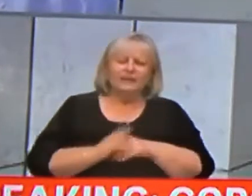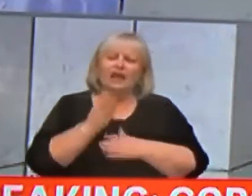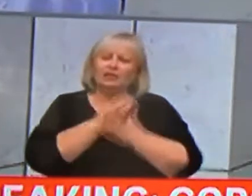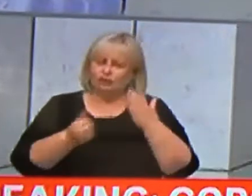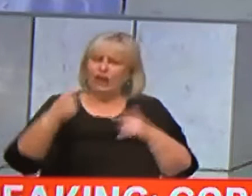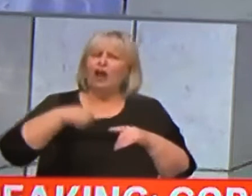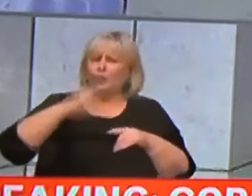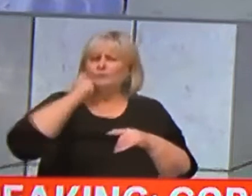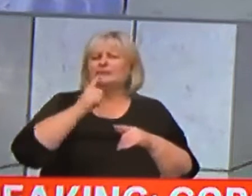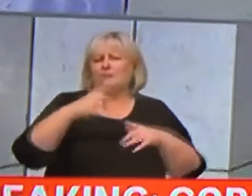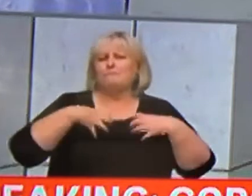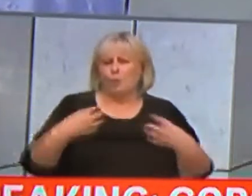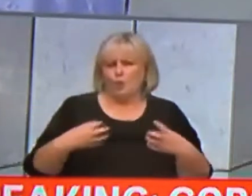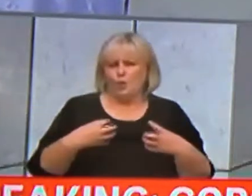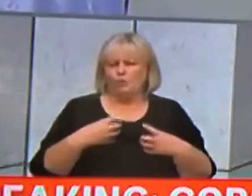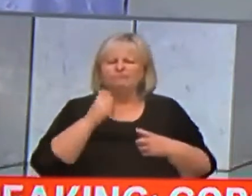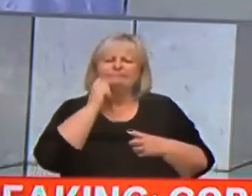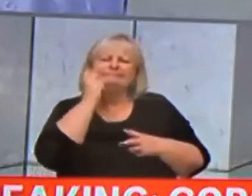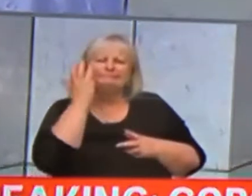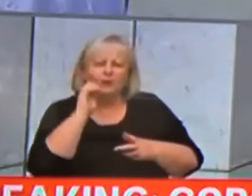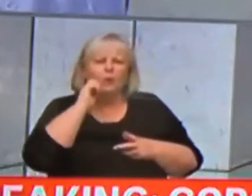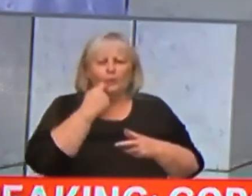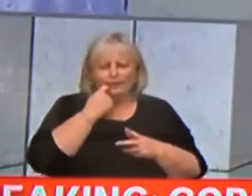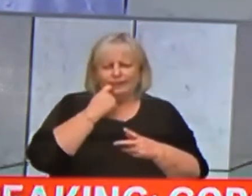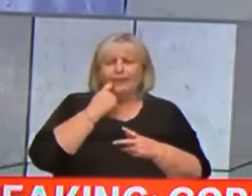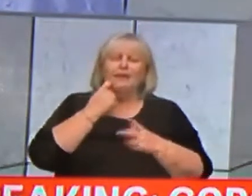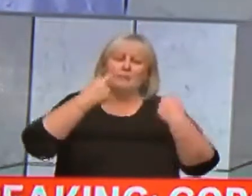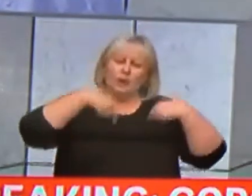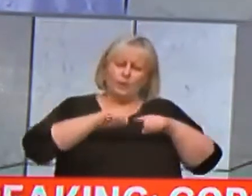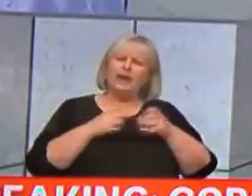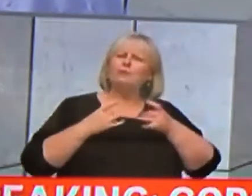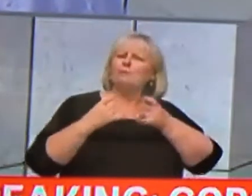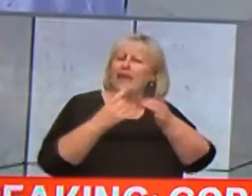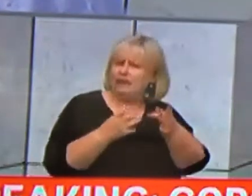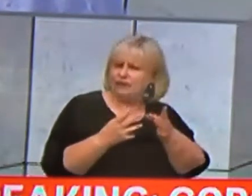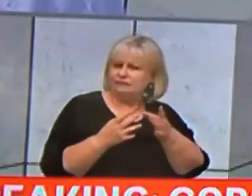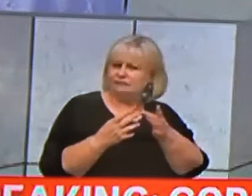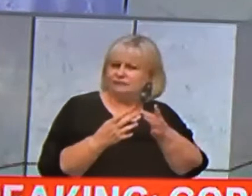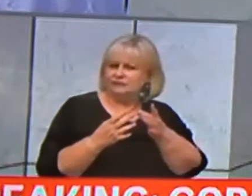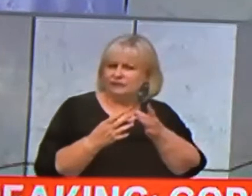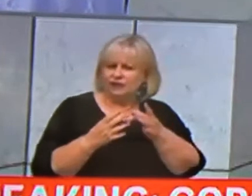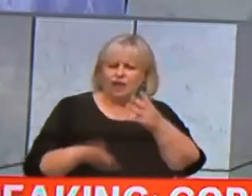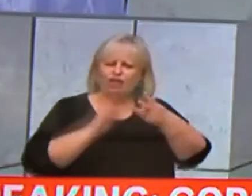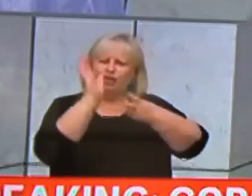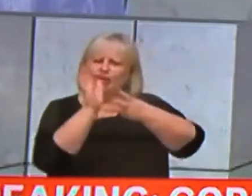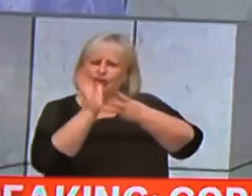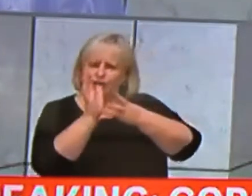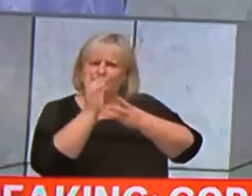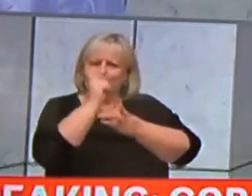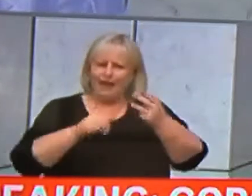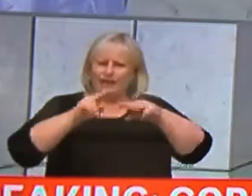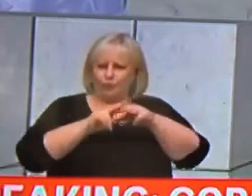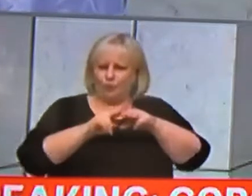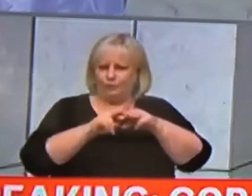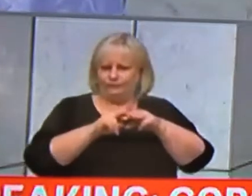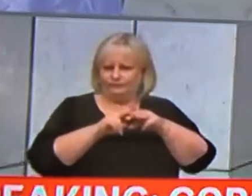have more to say about that in the next few days as we are preparing to put in place the third tranche of the measures that